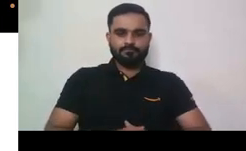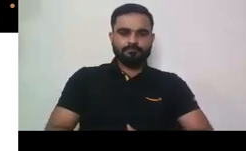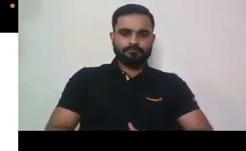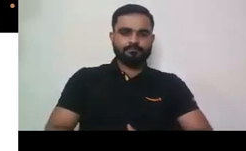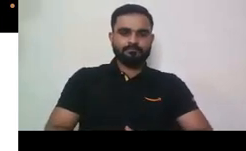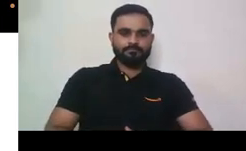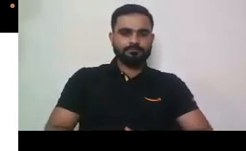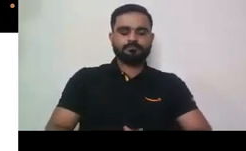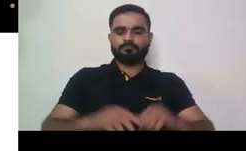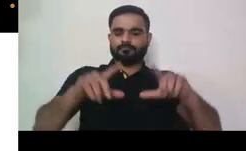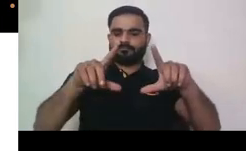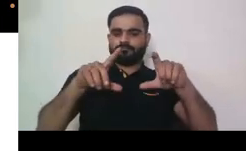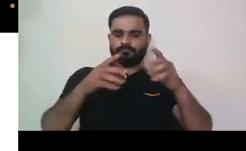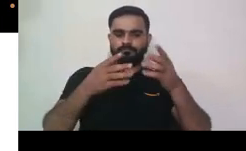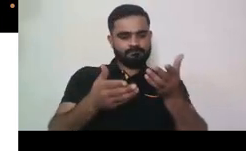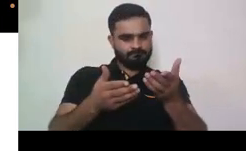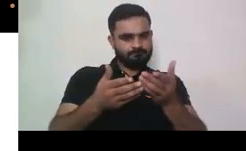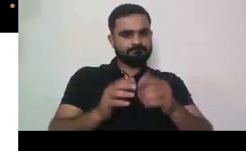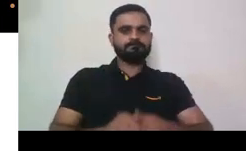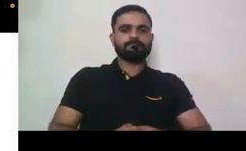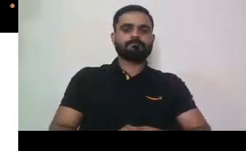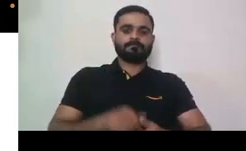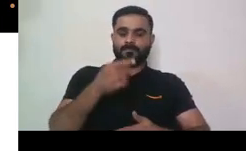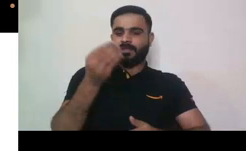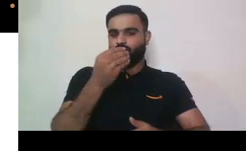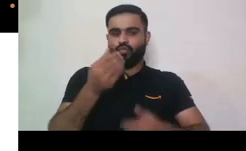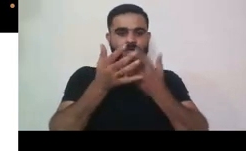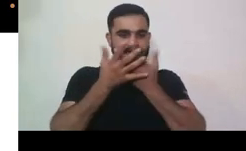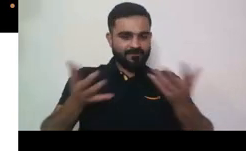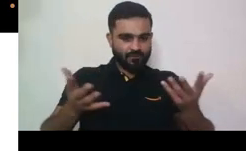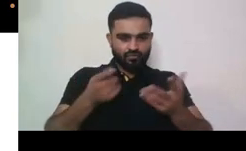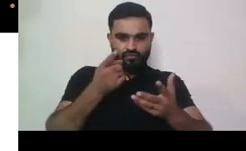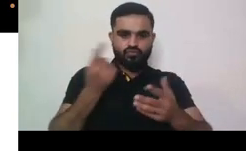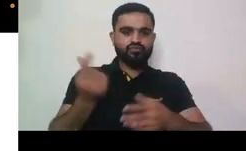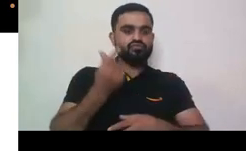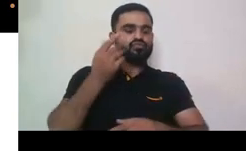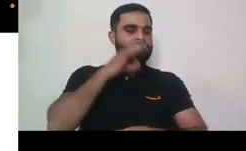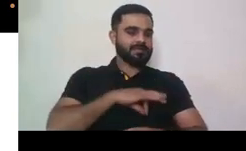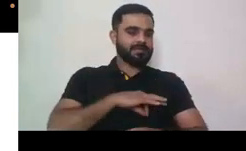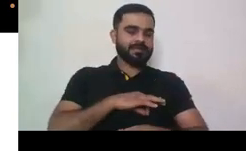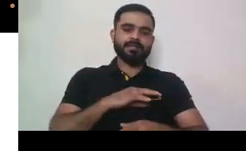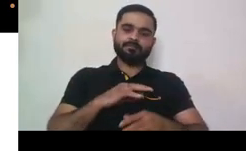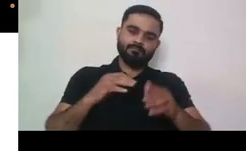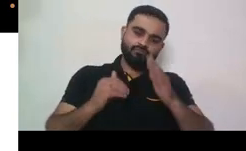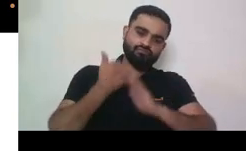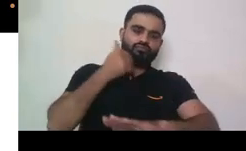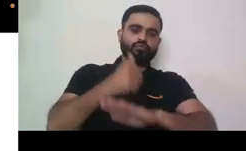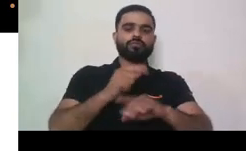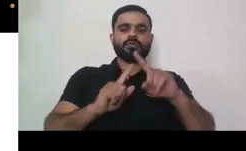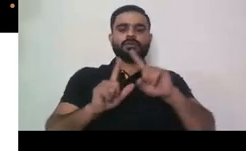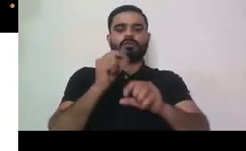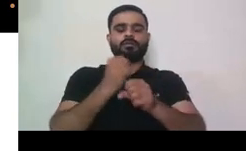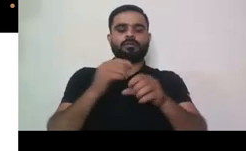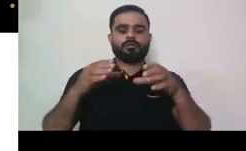You can take a screenshot of the screen. These are some good resources that you can use while establishing your teacher development